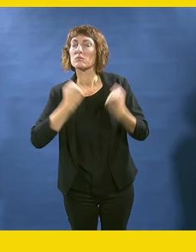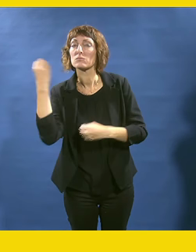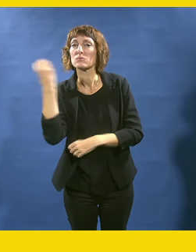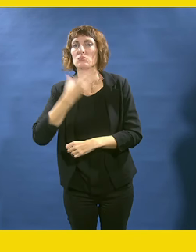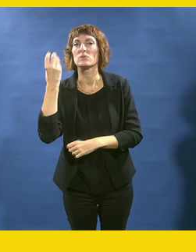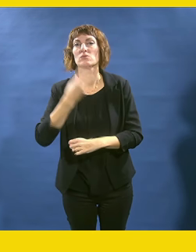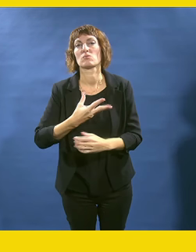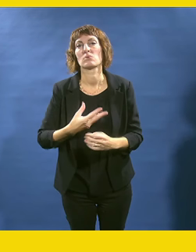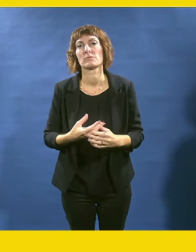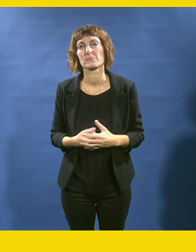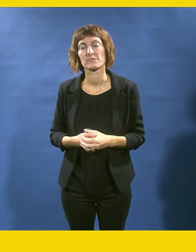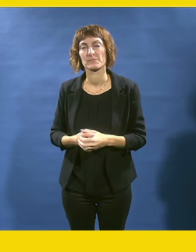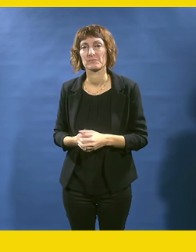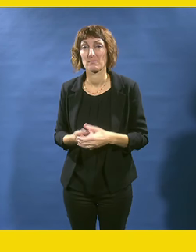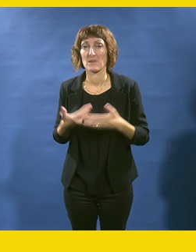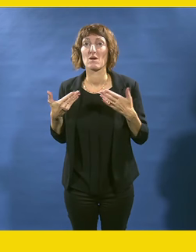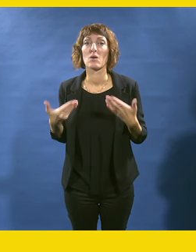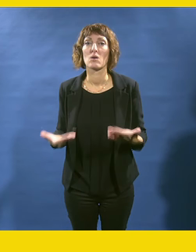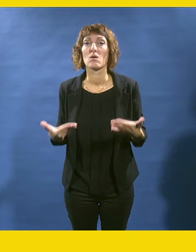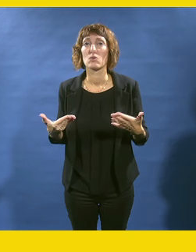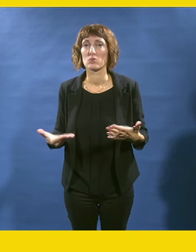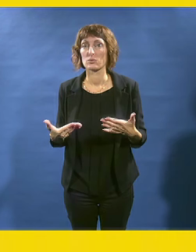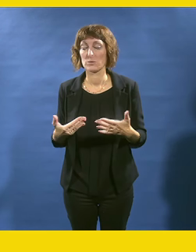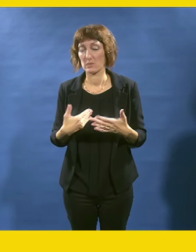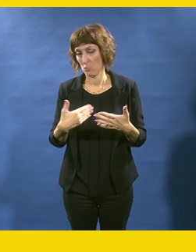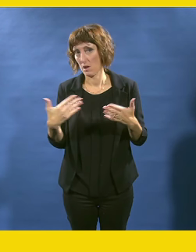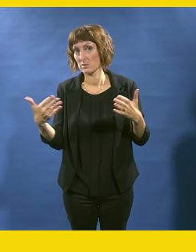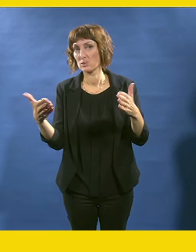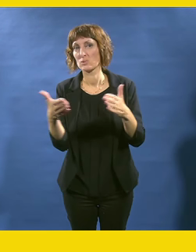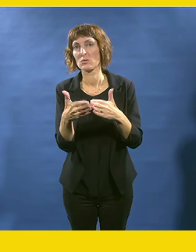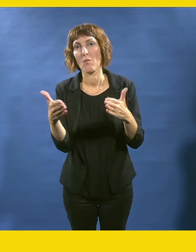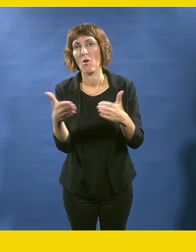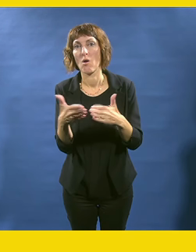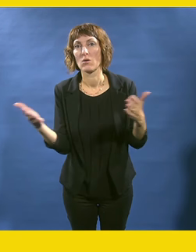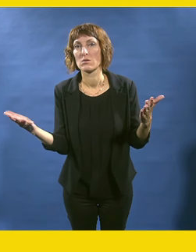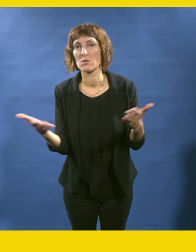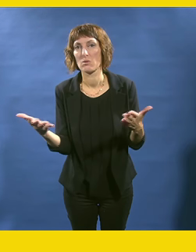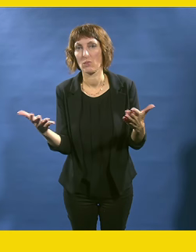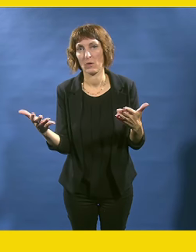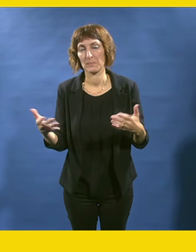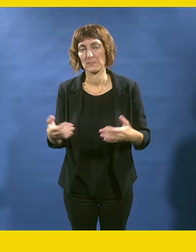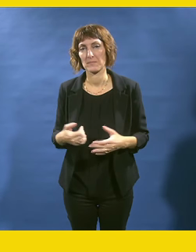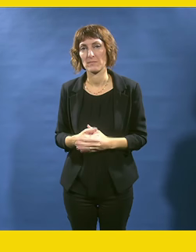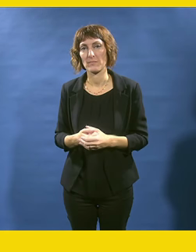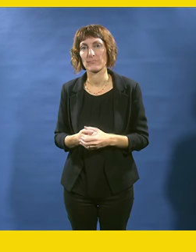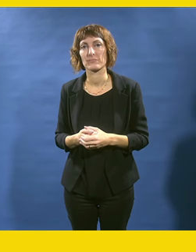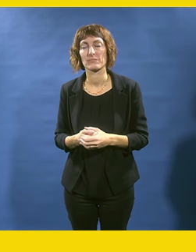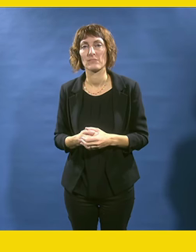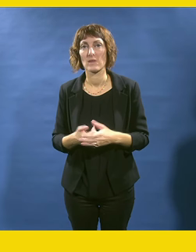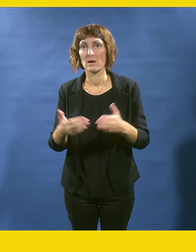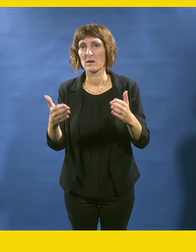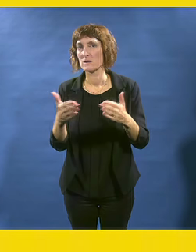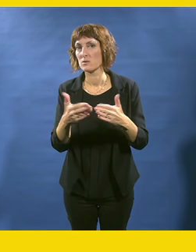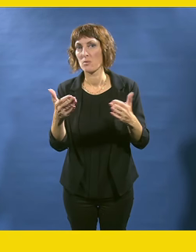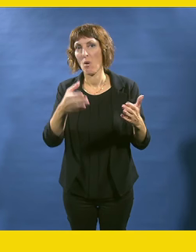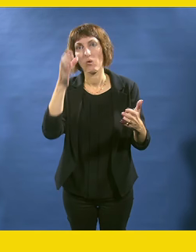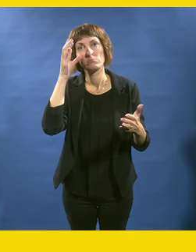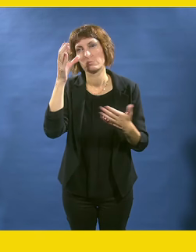I ask you to join me in thinking a life where your freedoms are